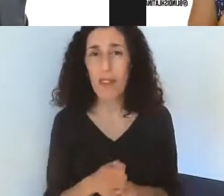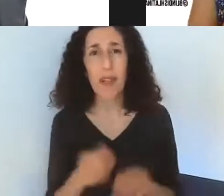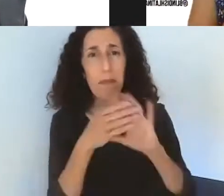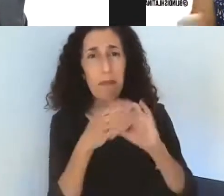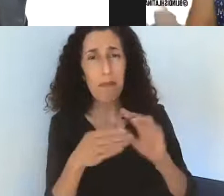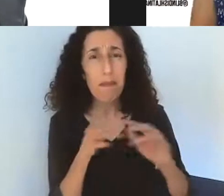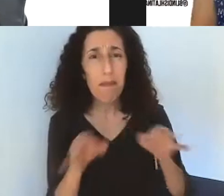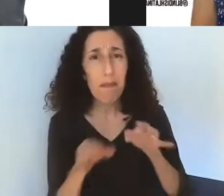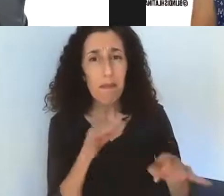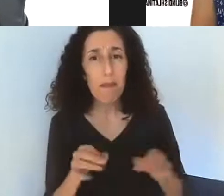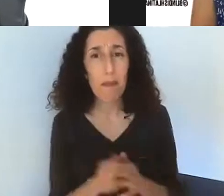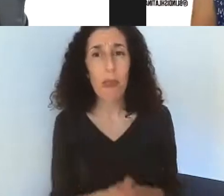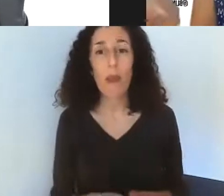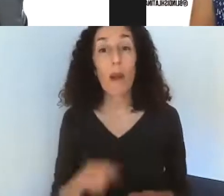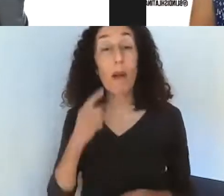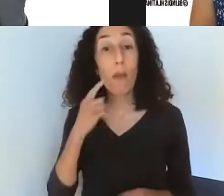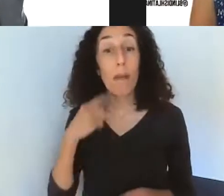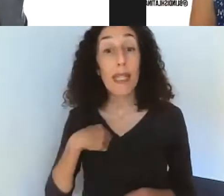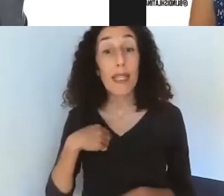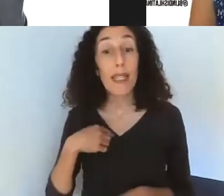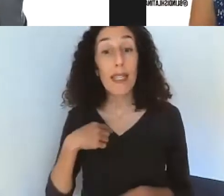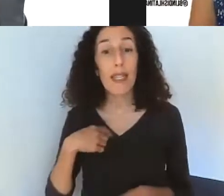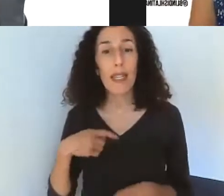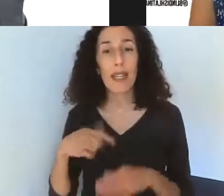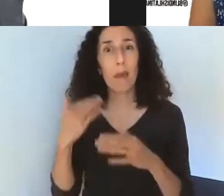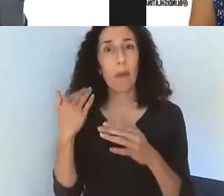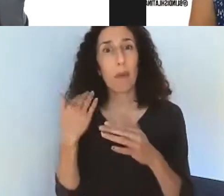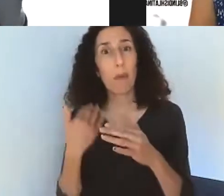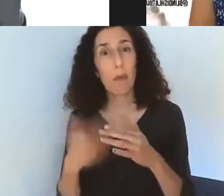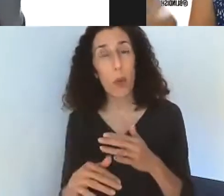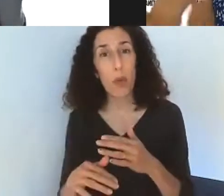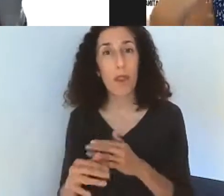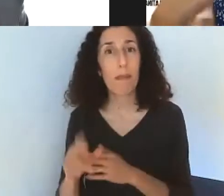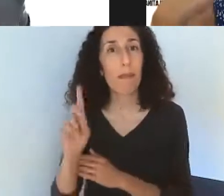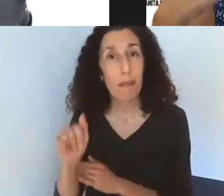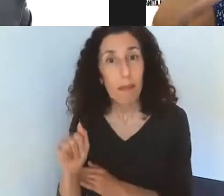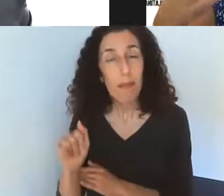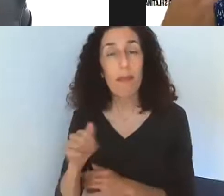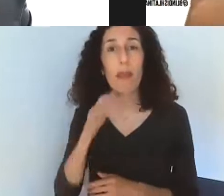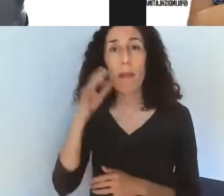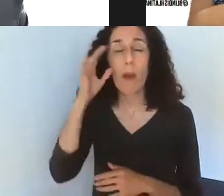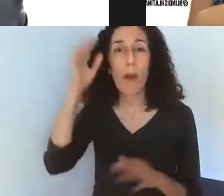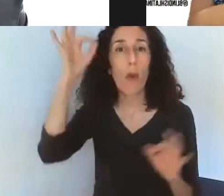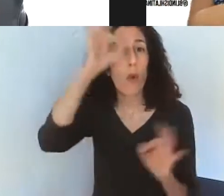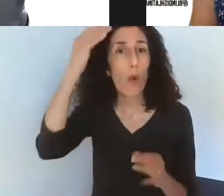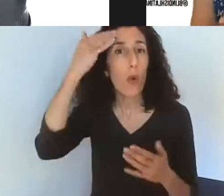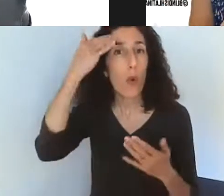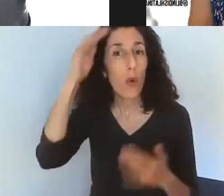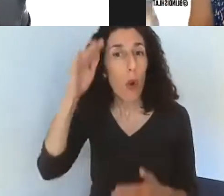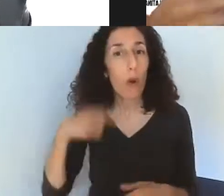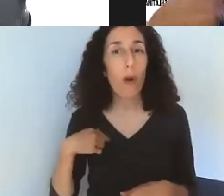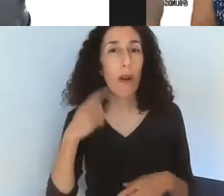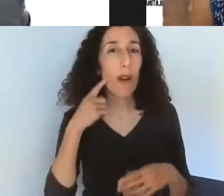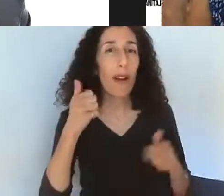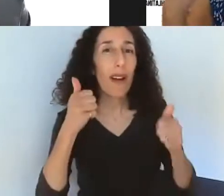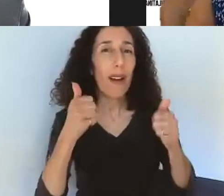from birth. My parents just didn't know it. I had hearing loss. And so when I started to become independent, they